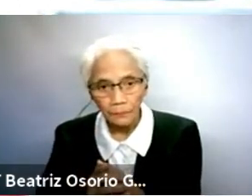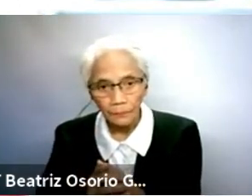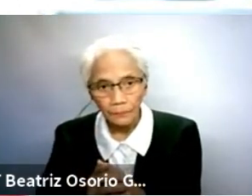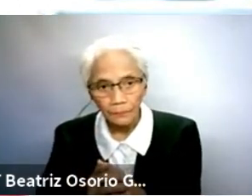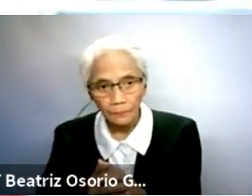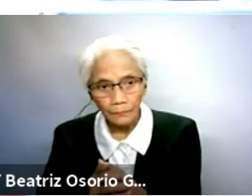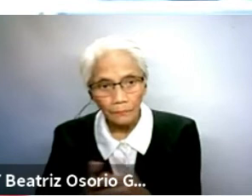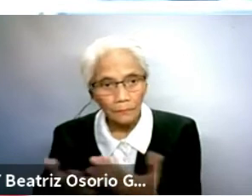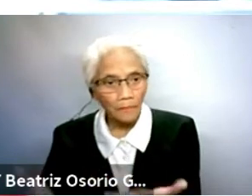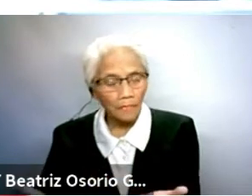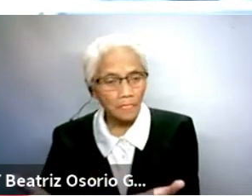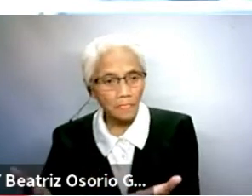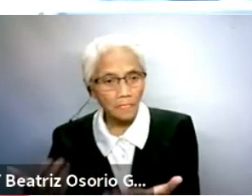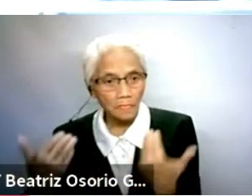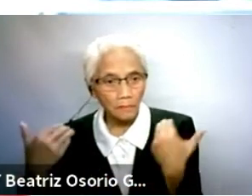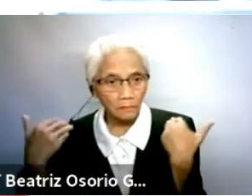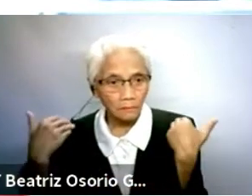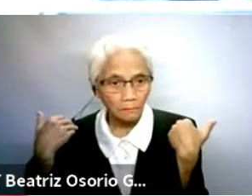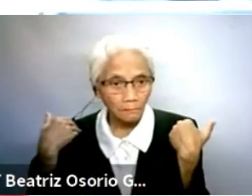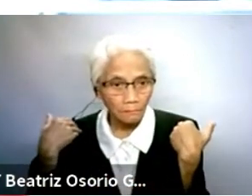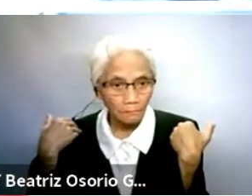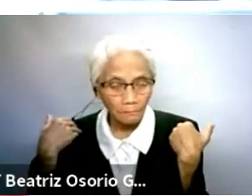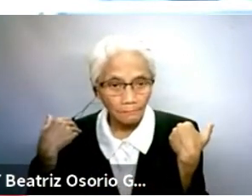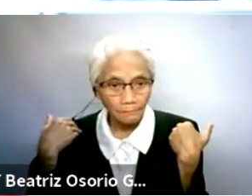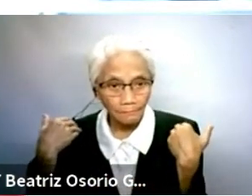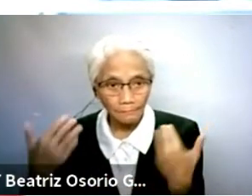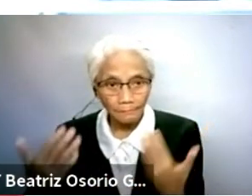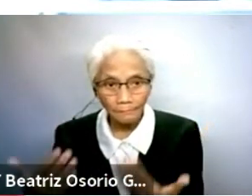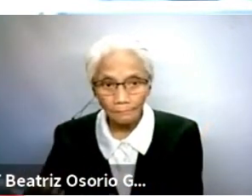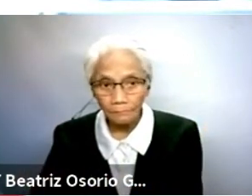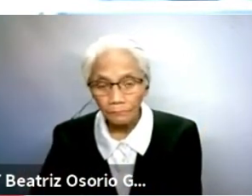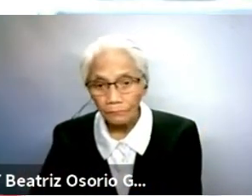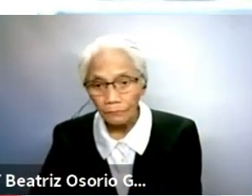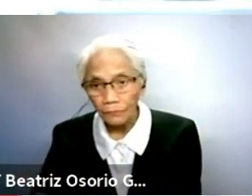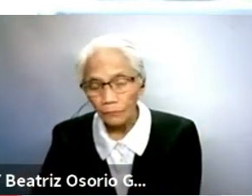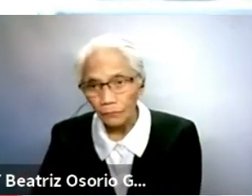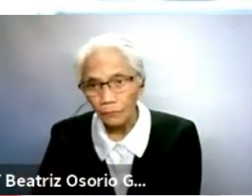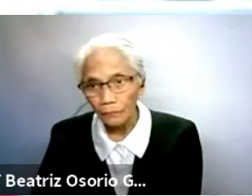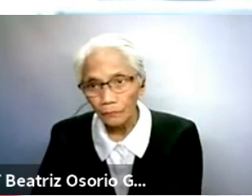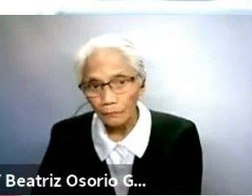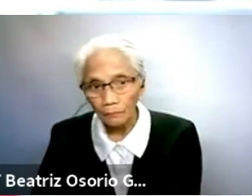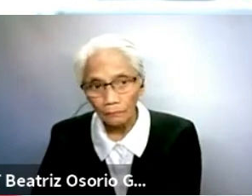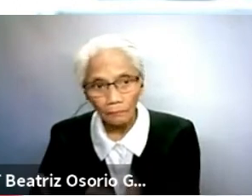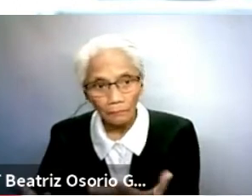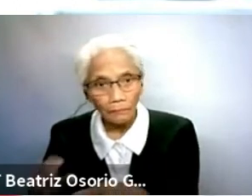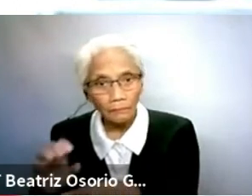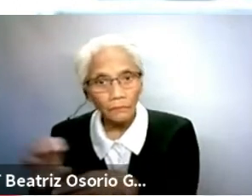So I hear some music. Is it mean there's a signal to end the section or